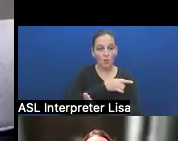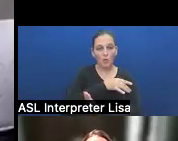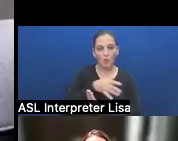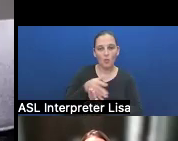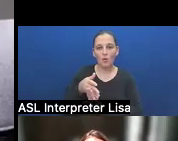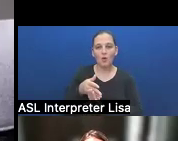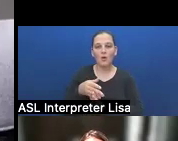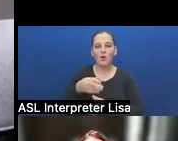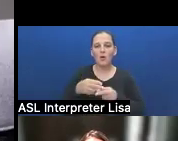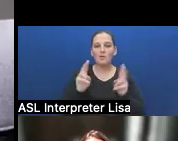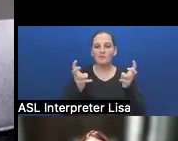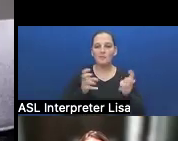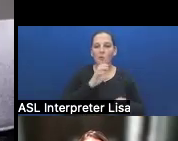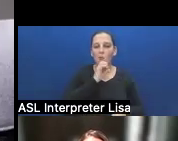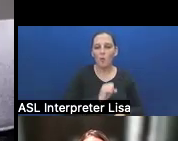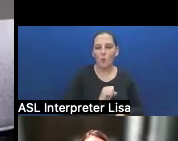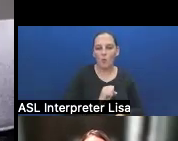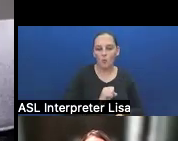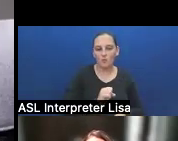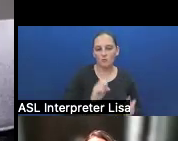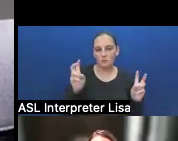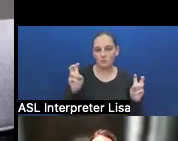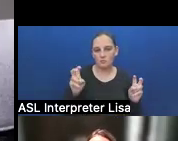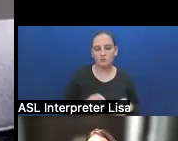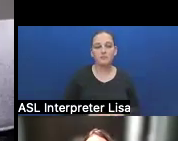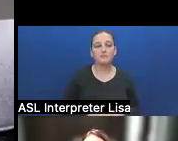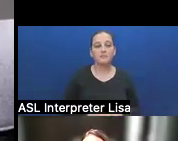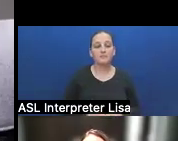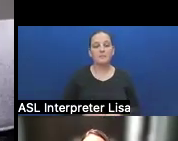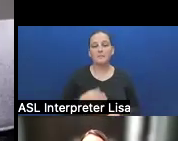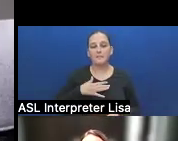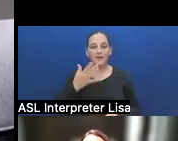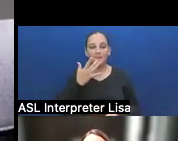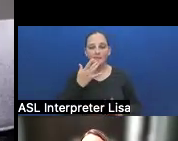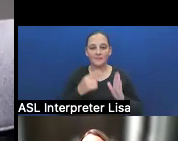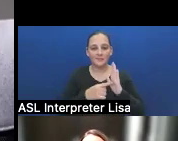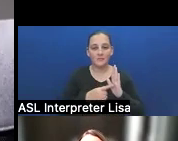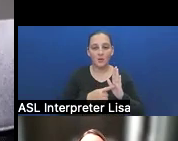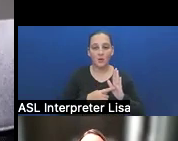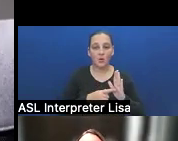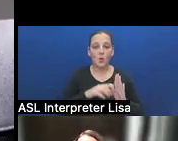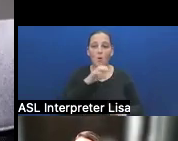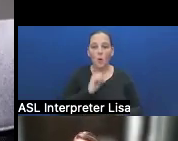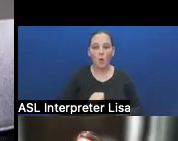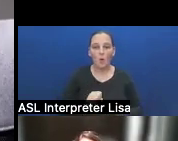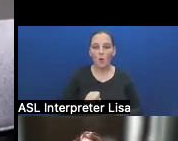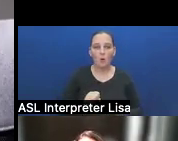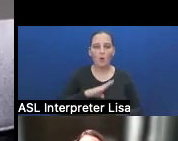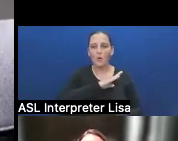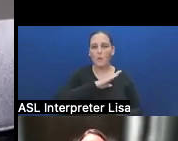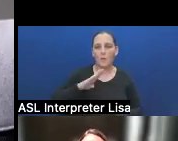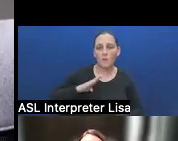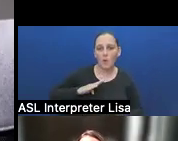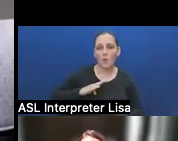old. My favorite examples are things like old, Board of Trustees